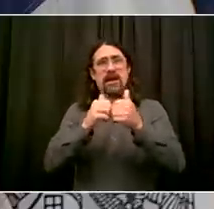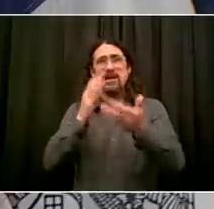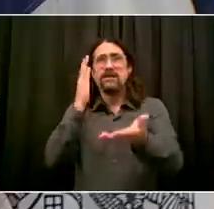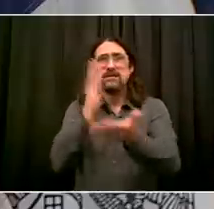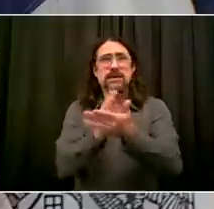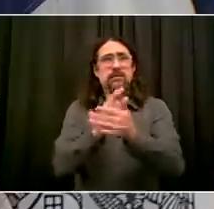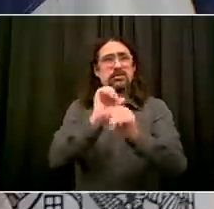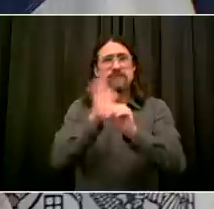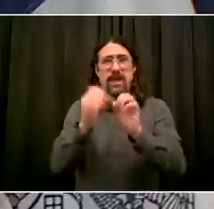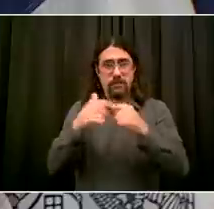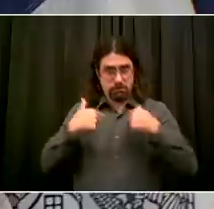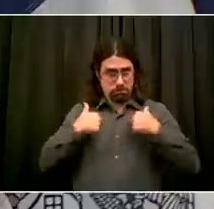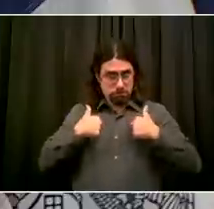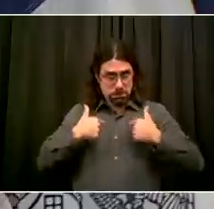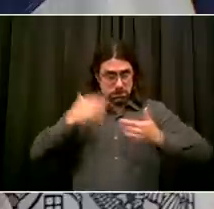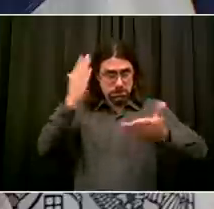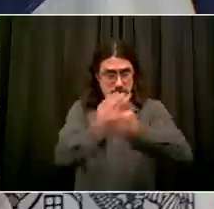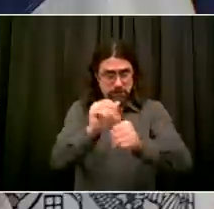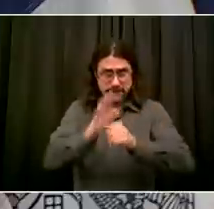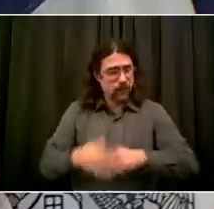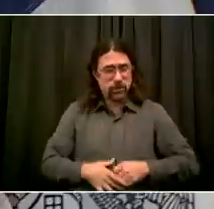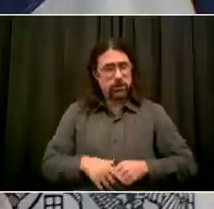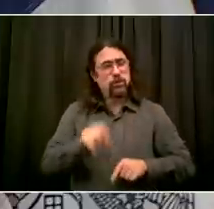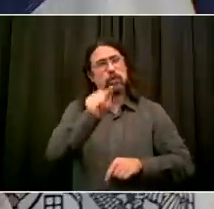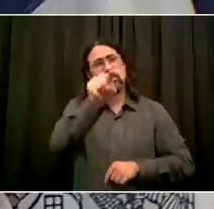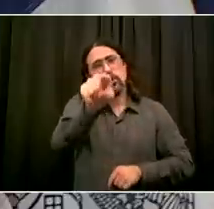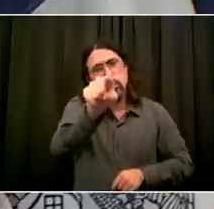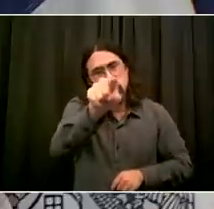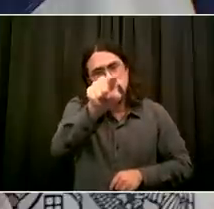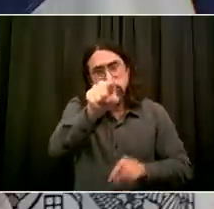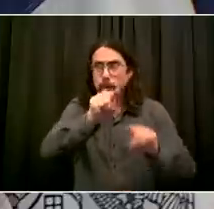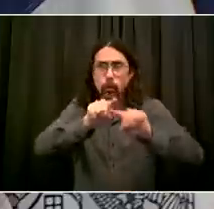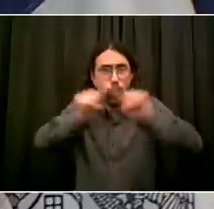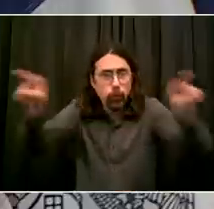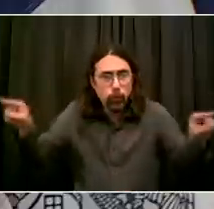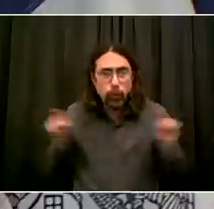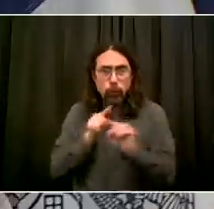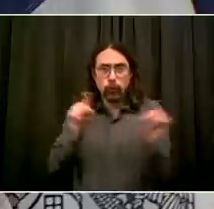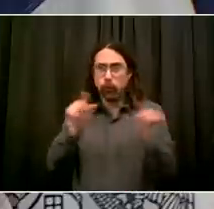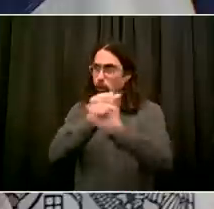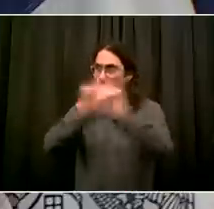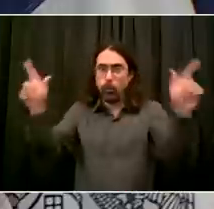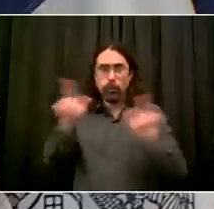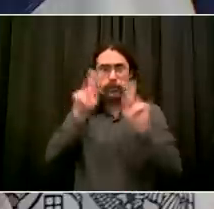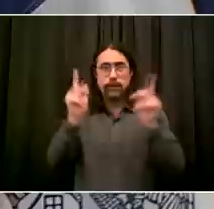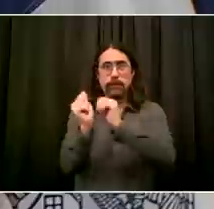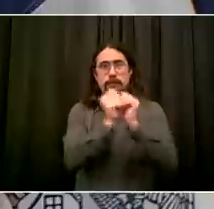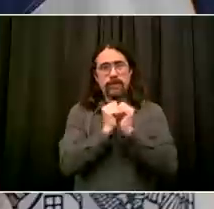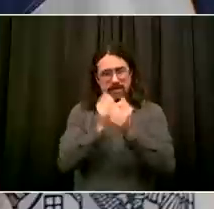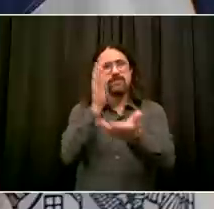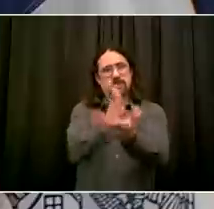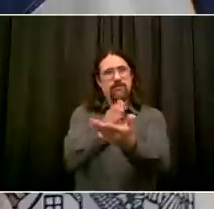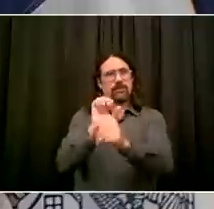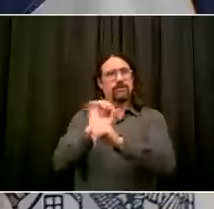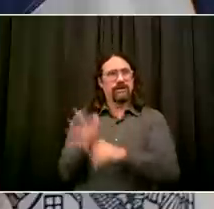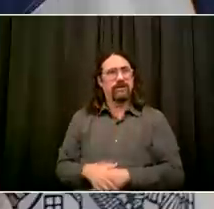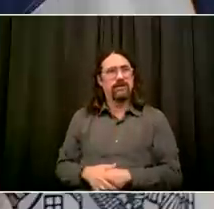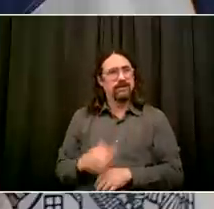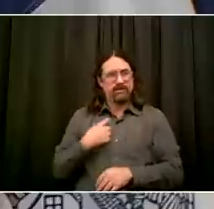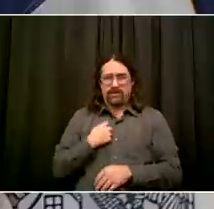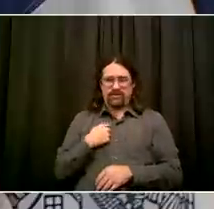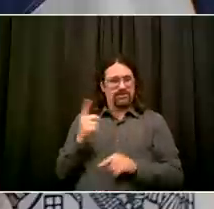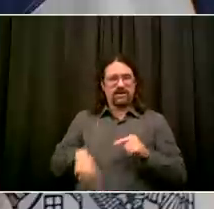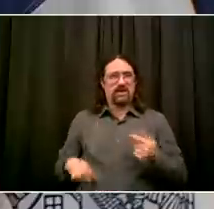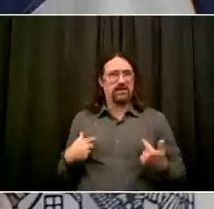think this is what was never understood, unfortunately, in Washington, D.C., and in a lot of places around the country. Devotion to the science, and